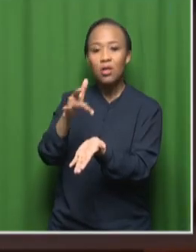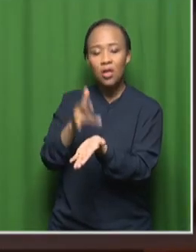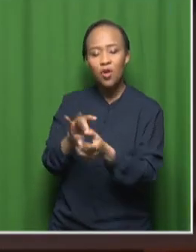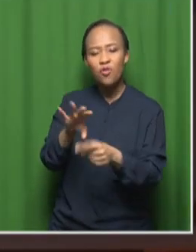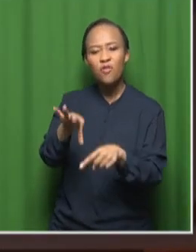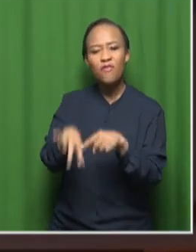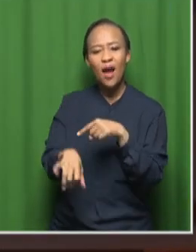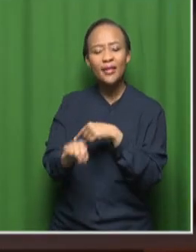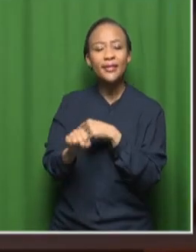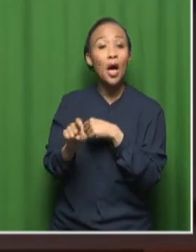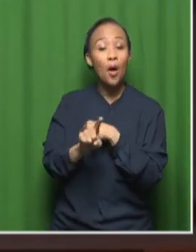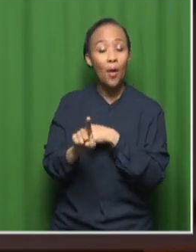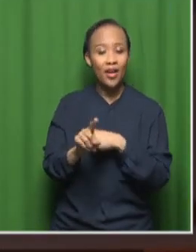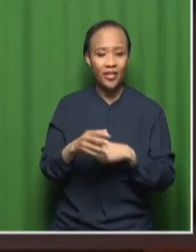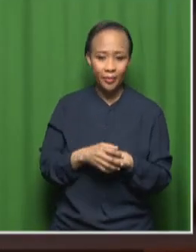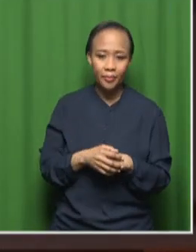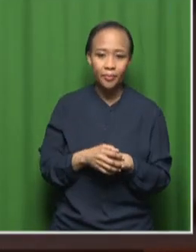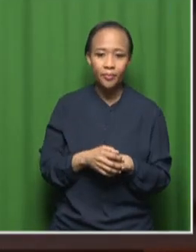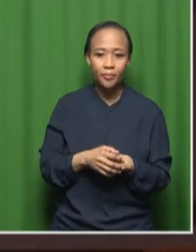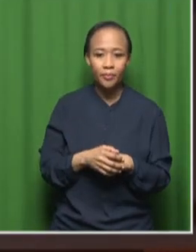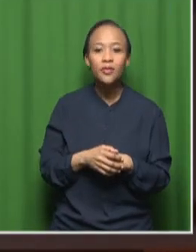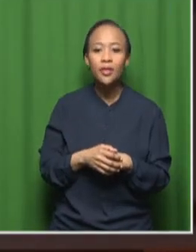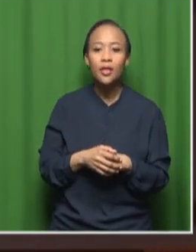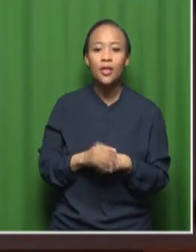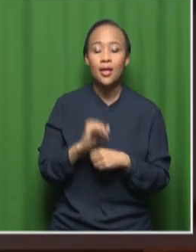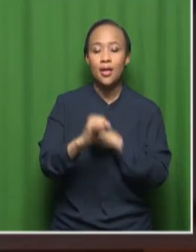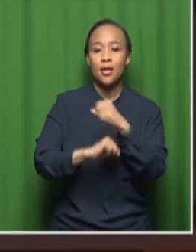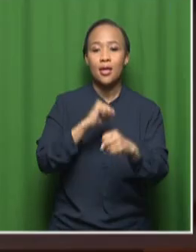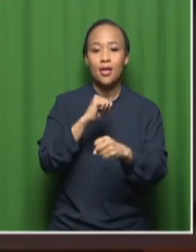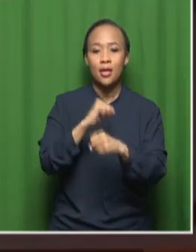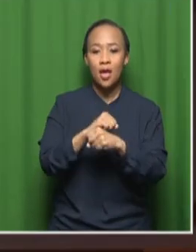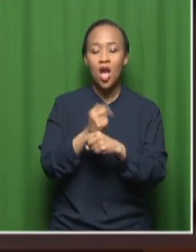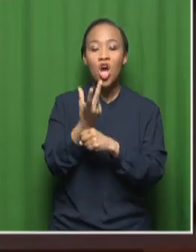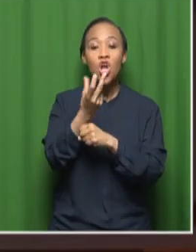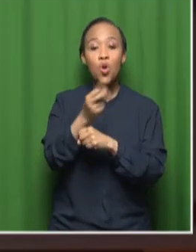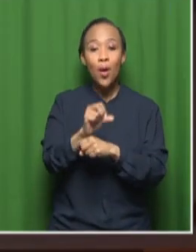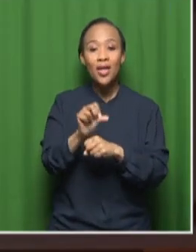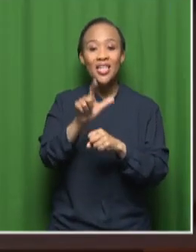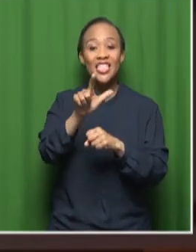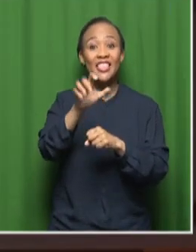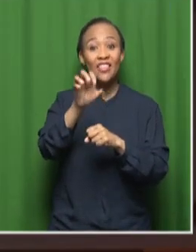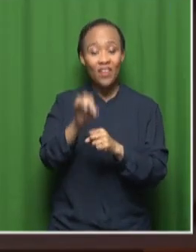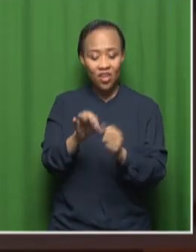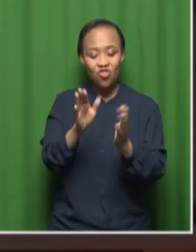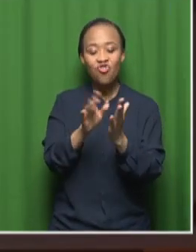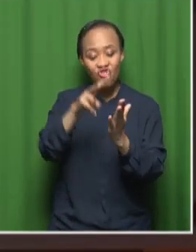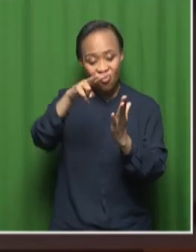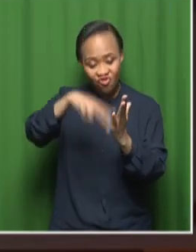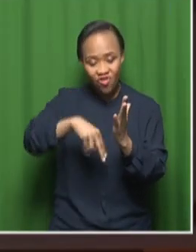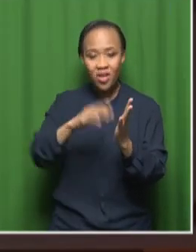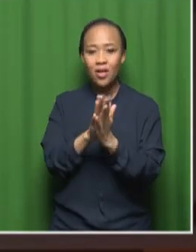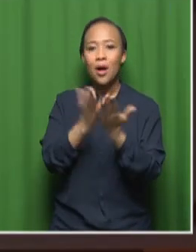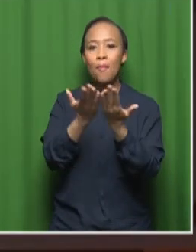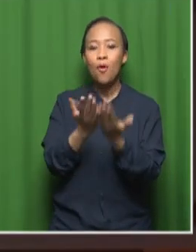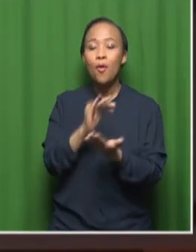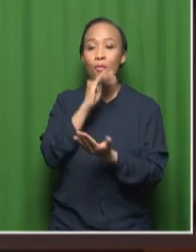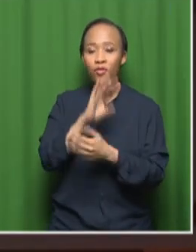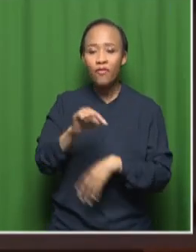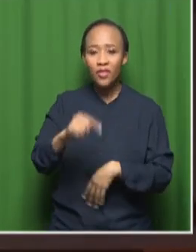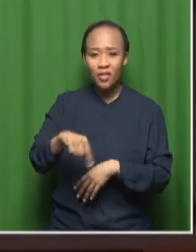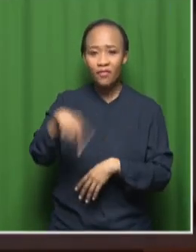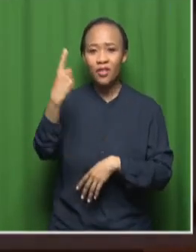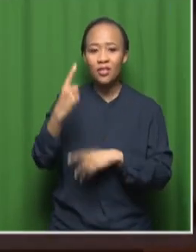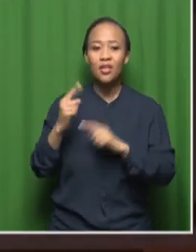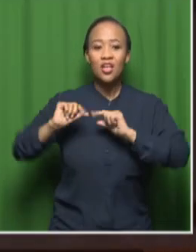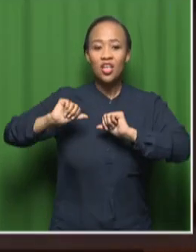there. It says, if you read this book in 2070, just know that we're the saddest generation of our time. Finding love was the hardest thing